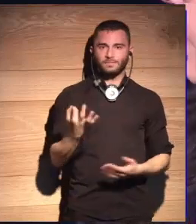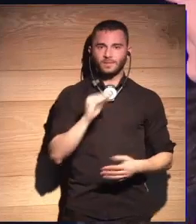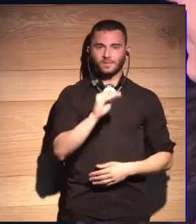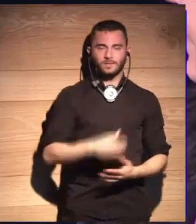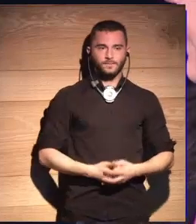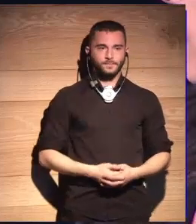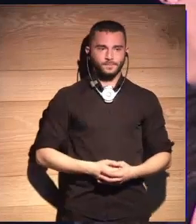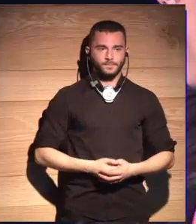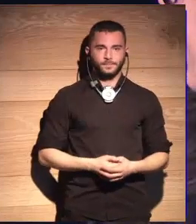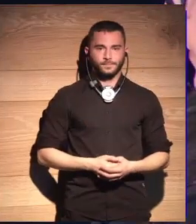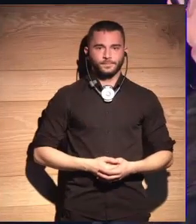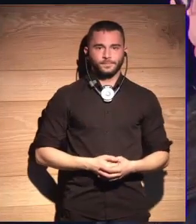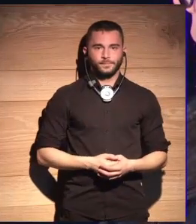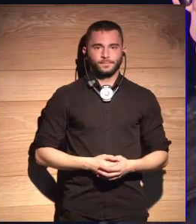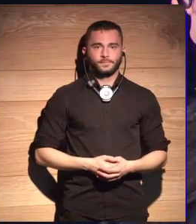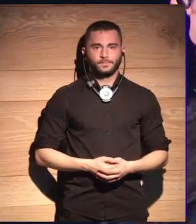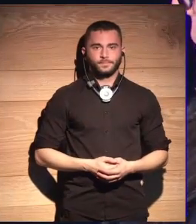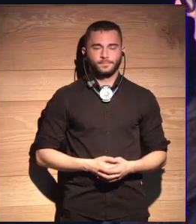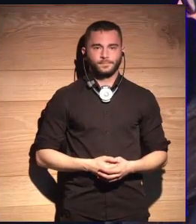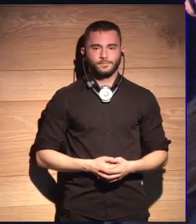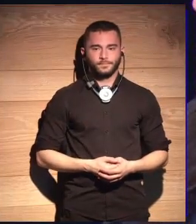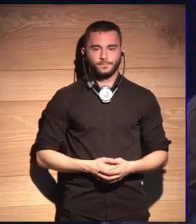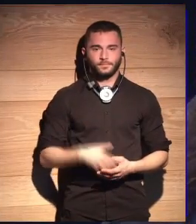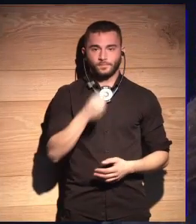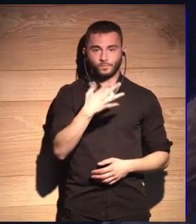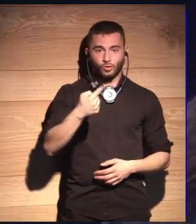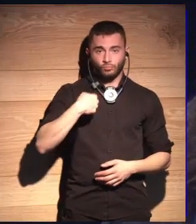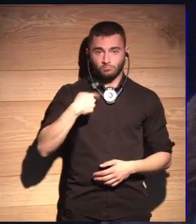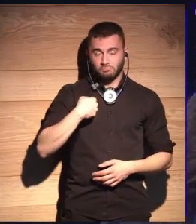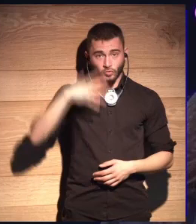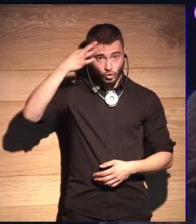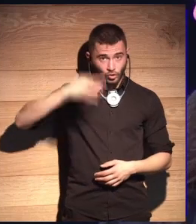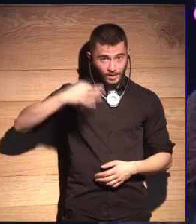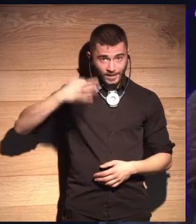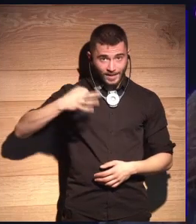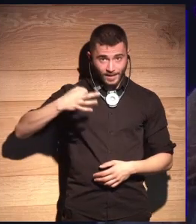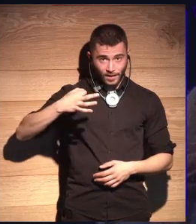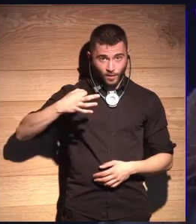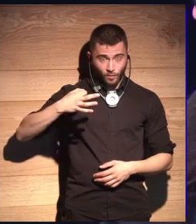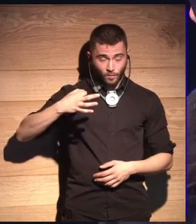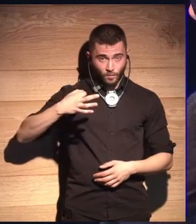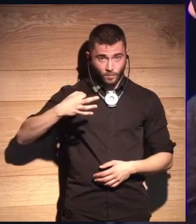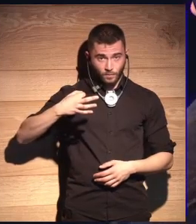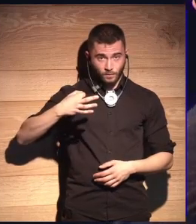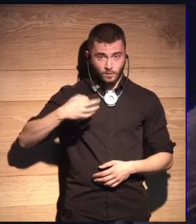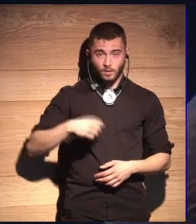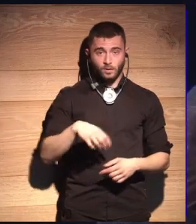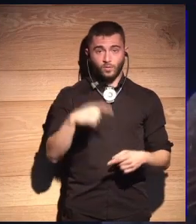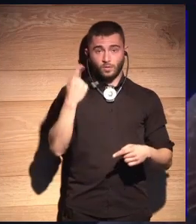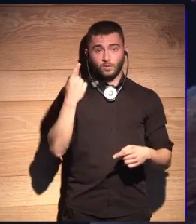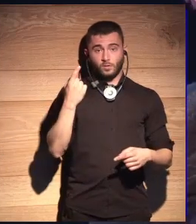What is behind that? What is the reason? That one of the ways in which expertise has